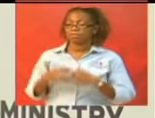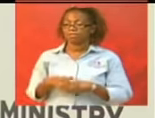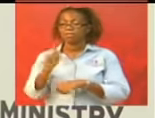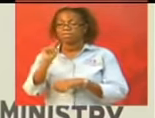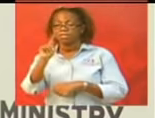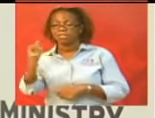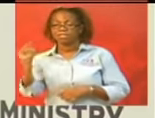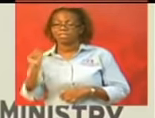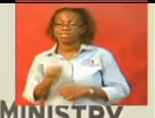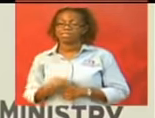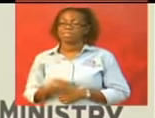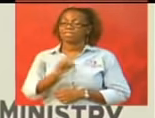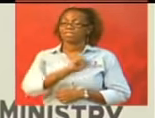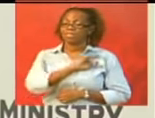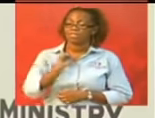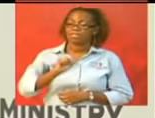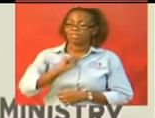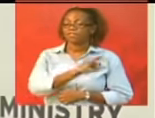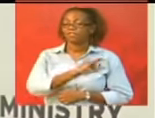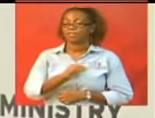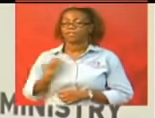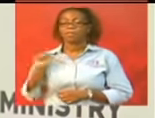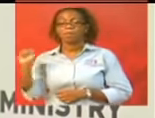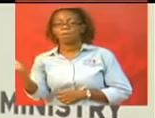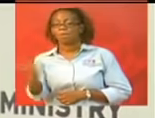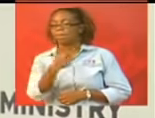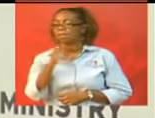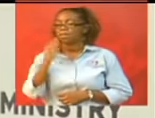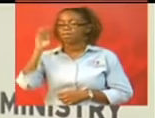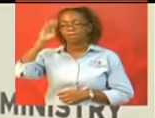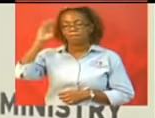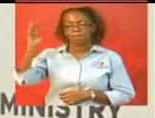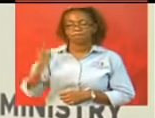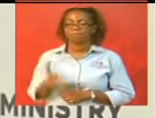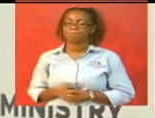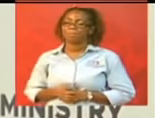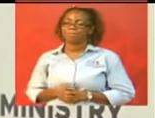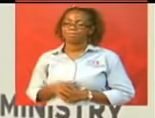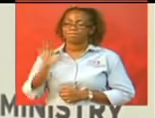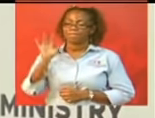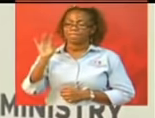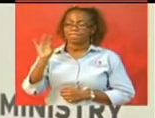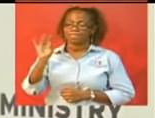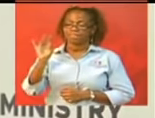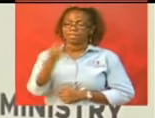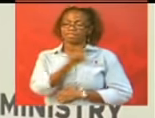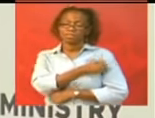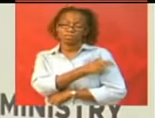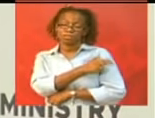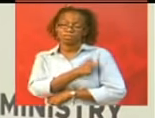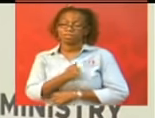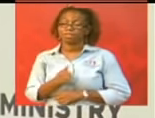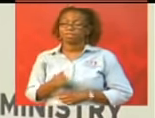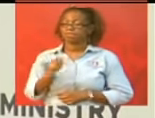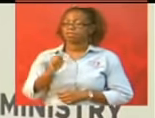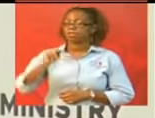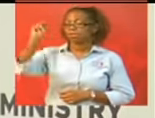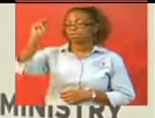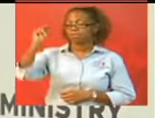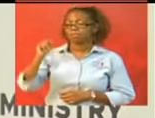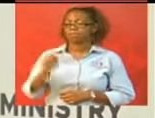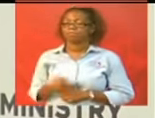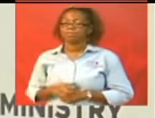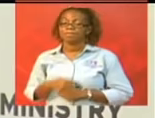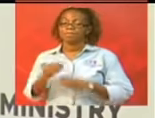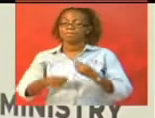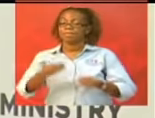members of the public. The 8 NCRHA health centers providing vaccinations are La Hoqueta